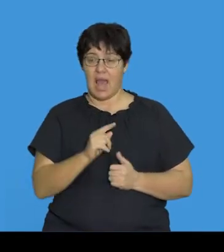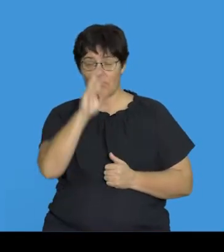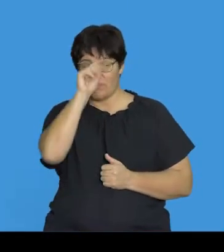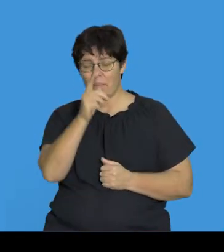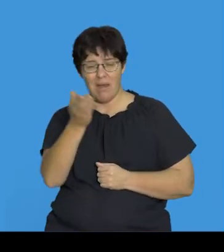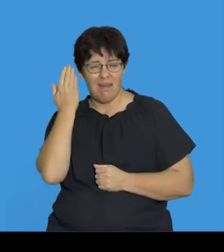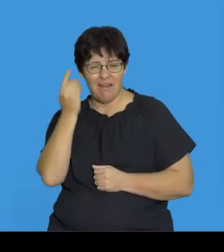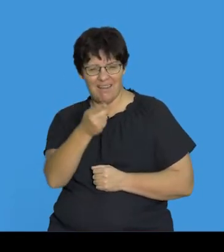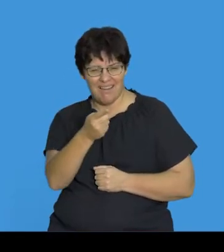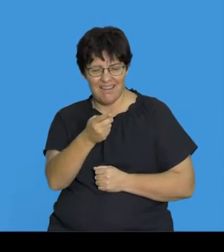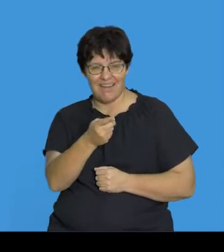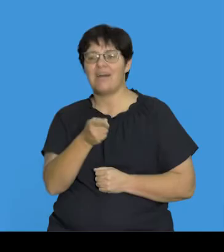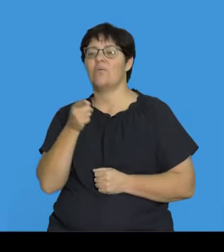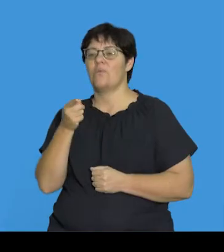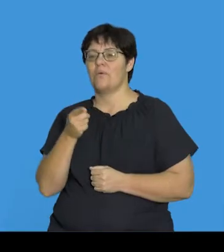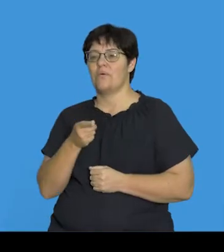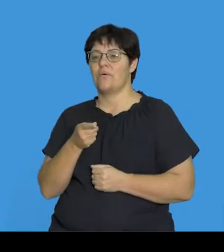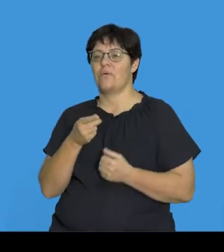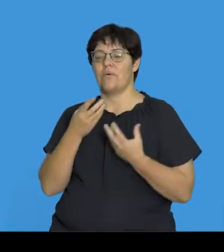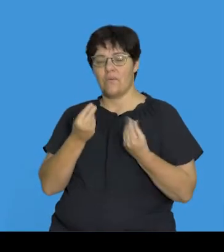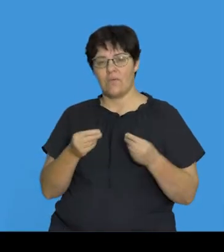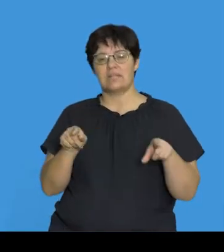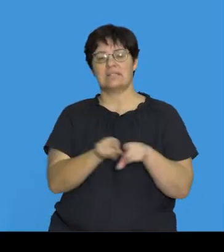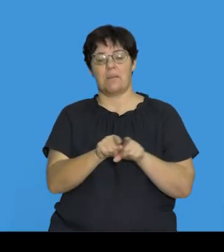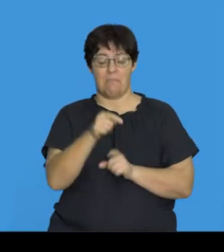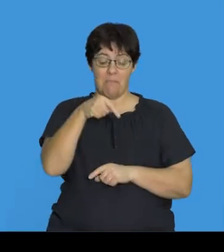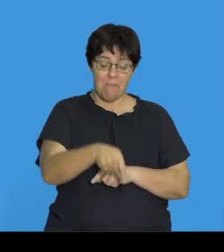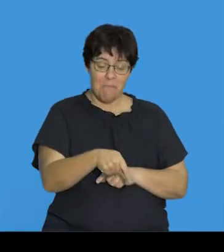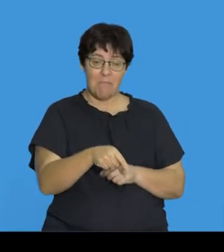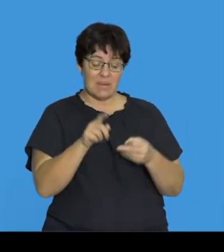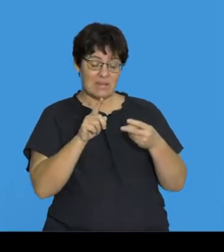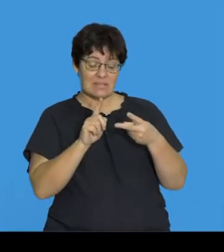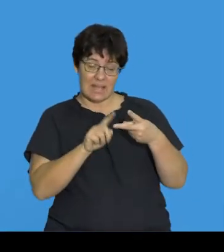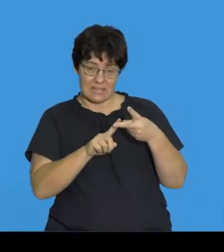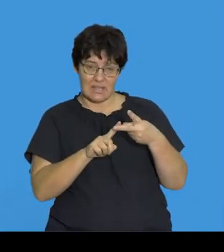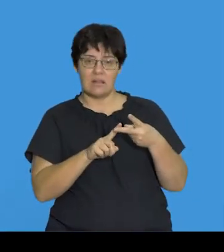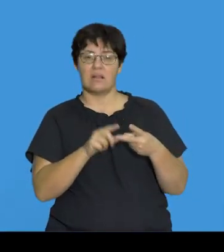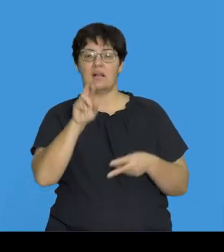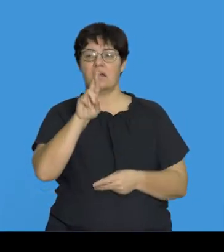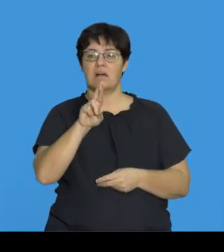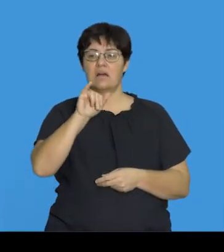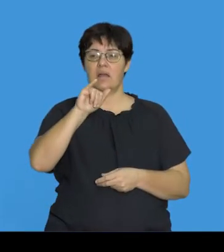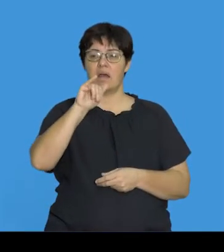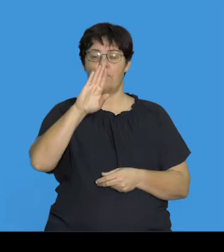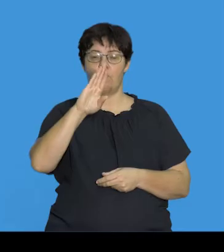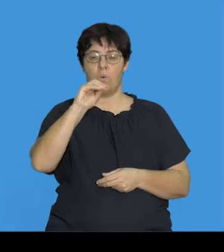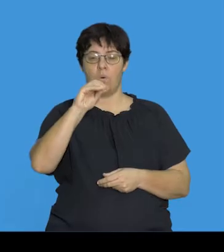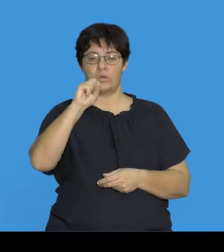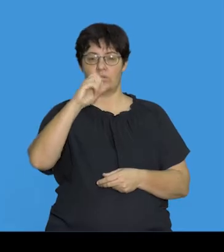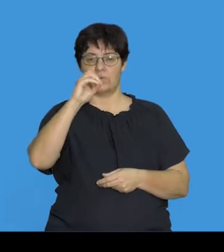can recollect in previous lessons, we've also referred to that as being a